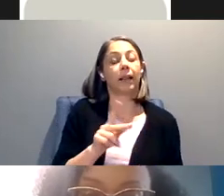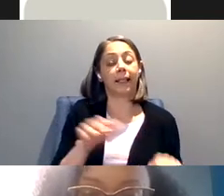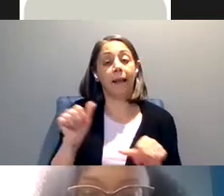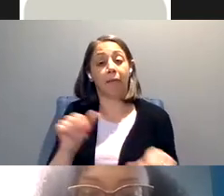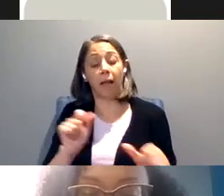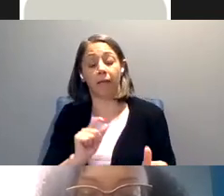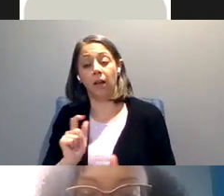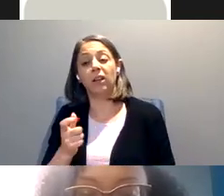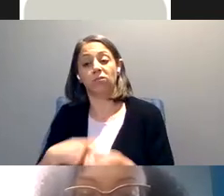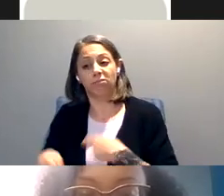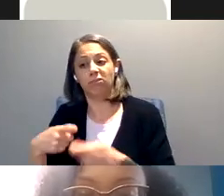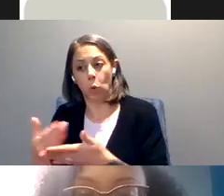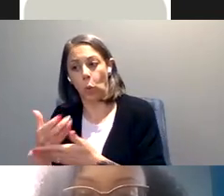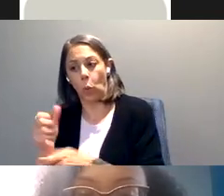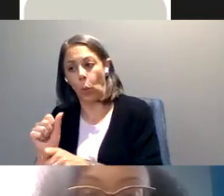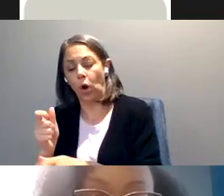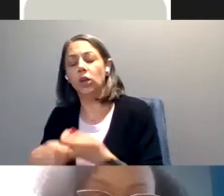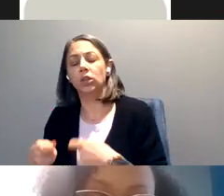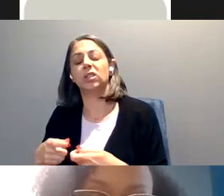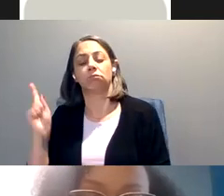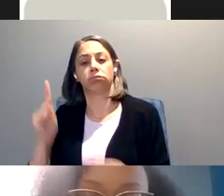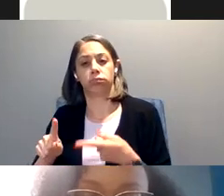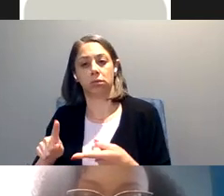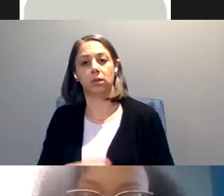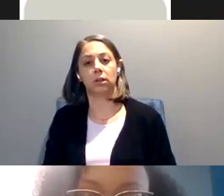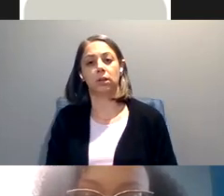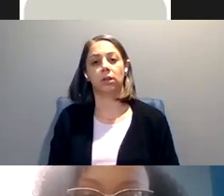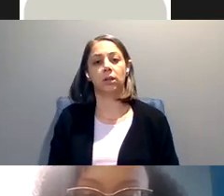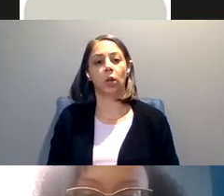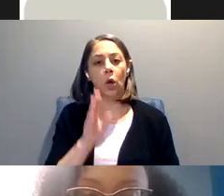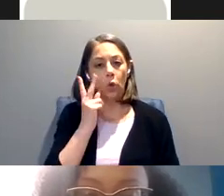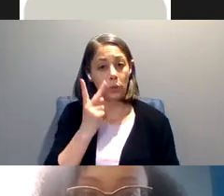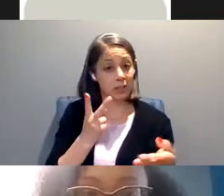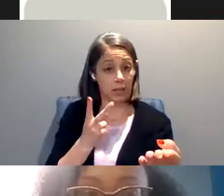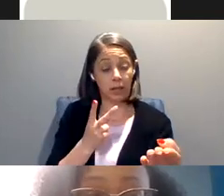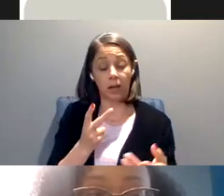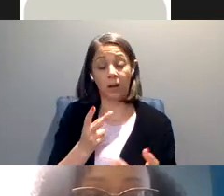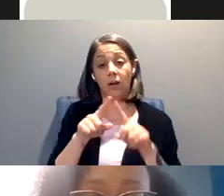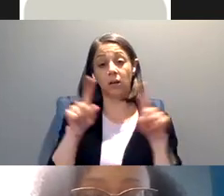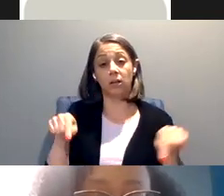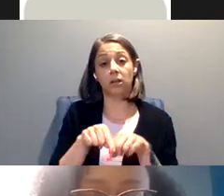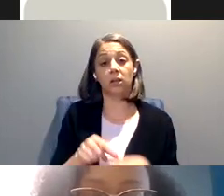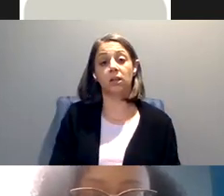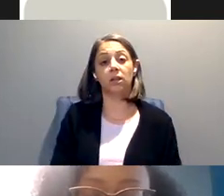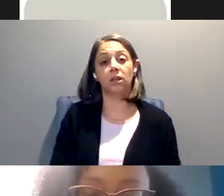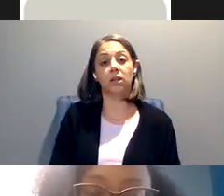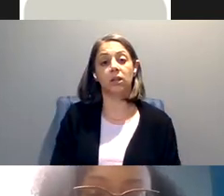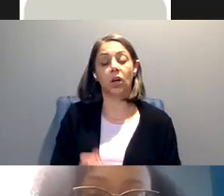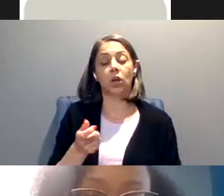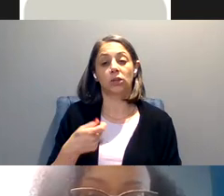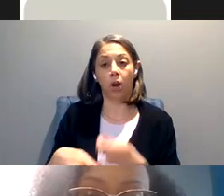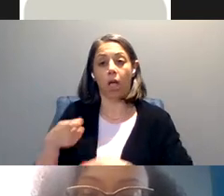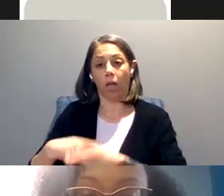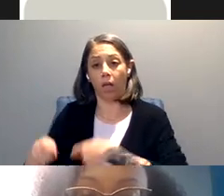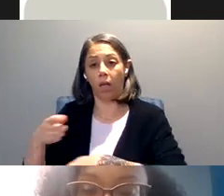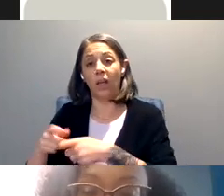businesses, where one statistic, you'll see it on your screen there, is that turnover can be incredibly high in